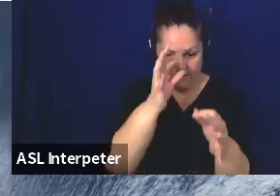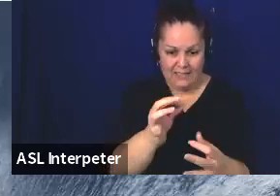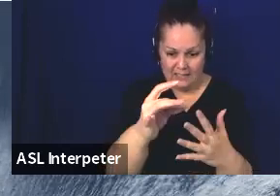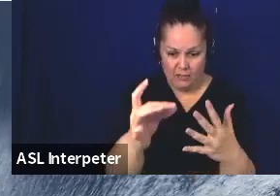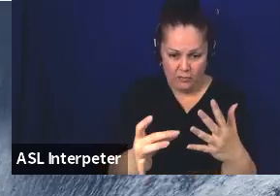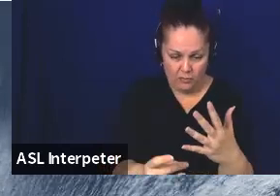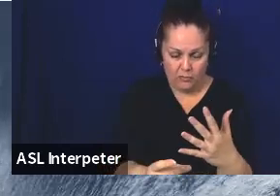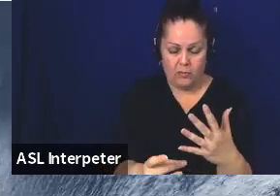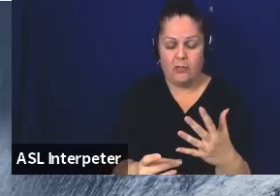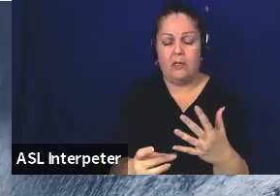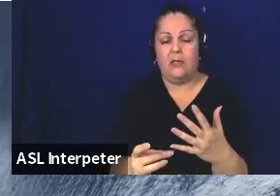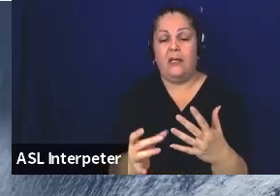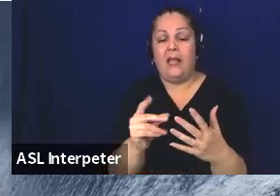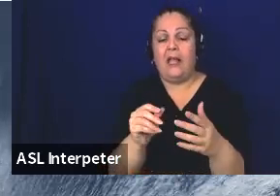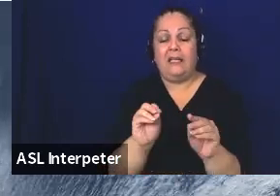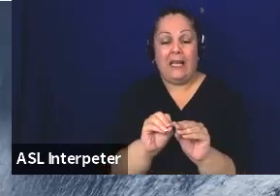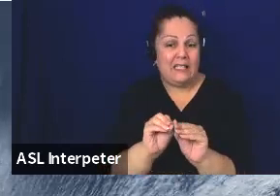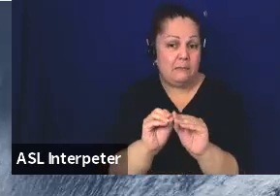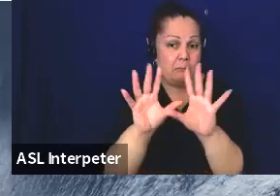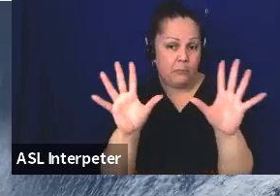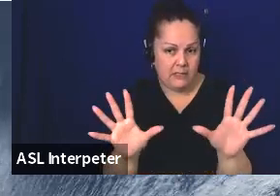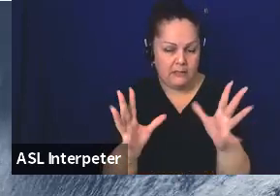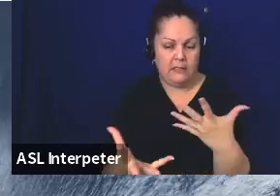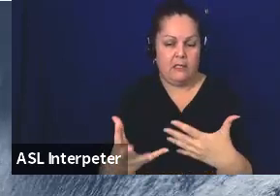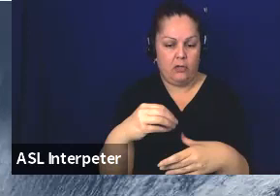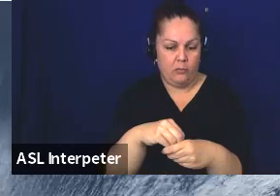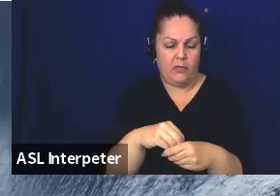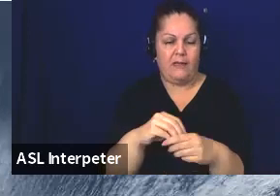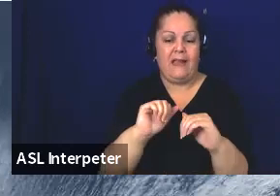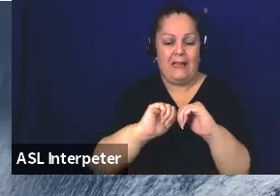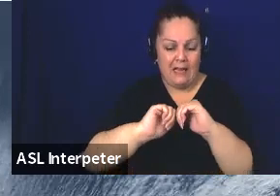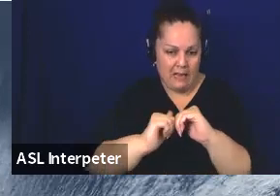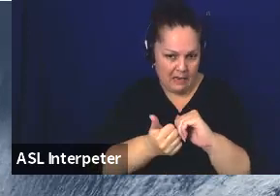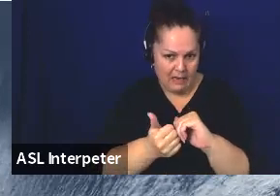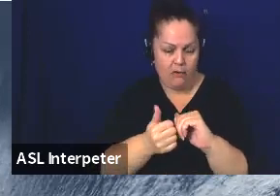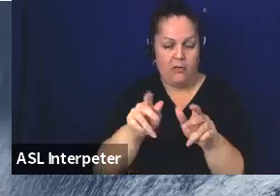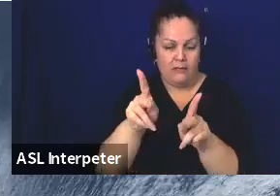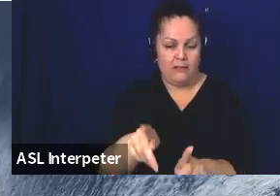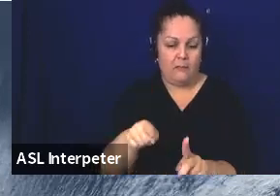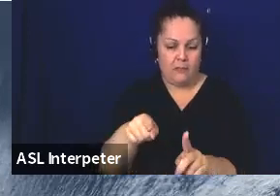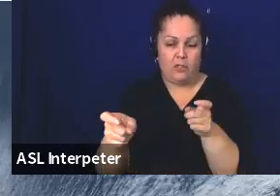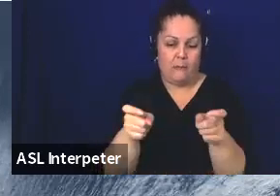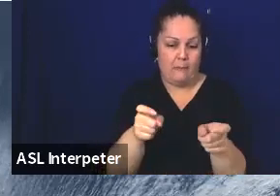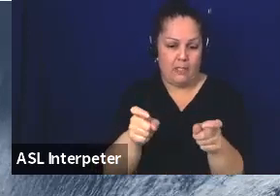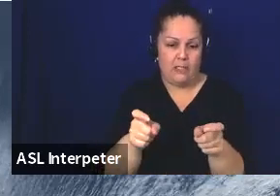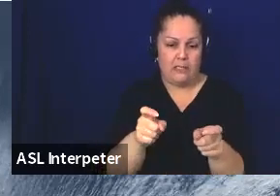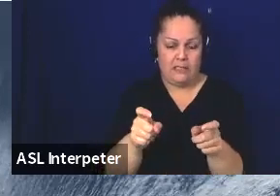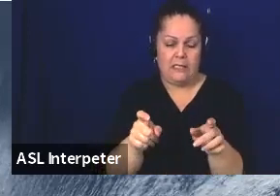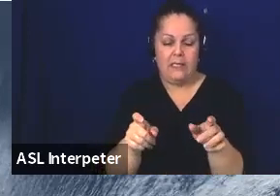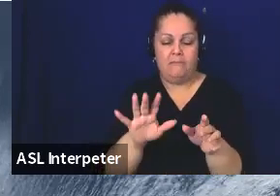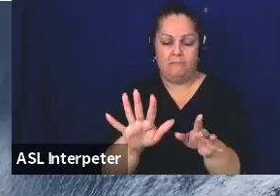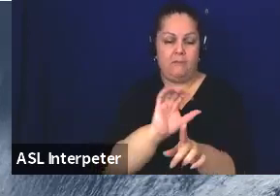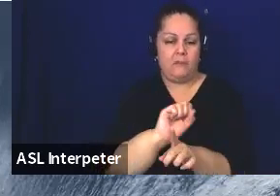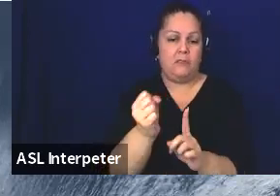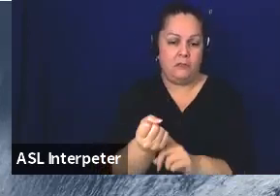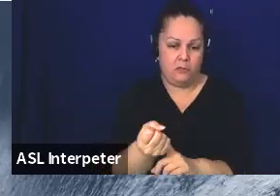services and explicitly incorporates them into how the individual manages the nuances of their